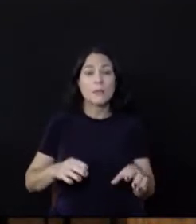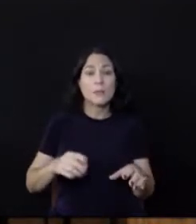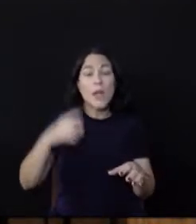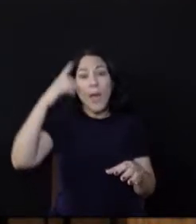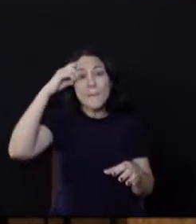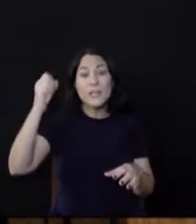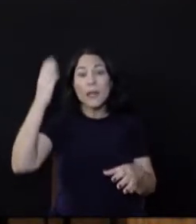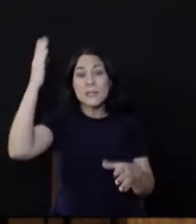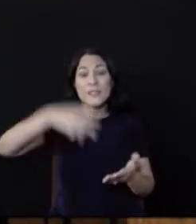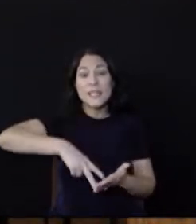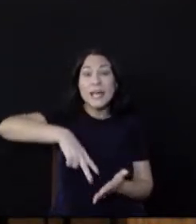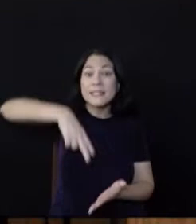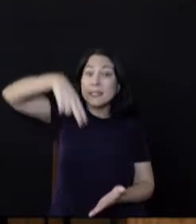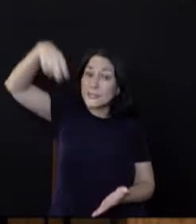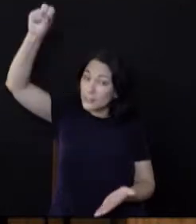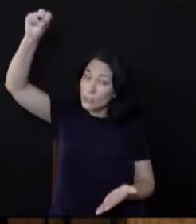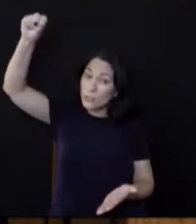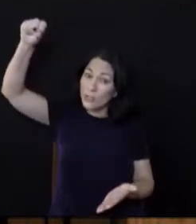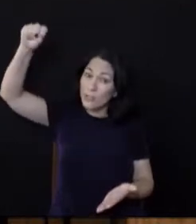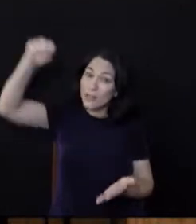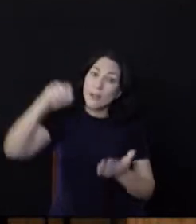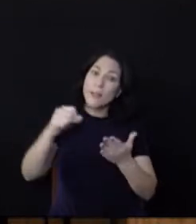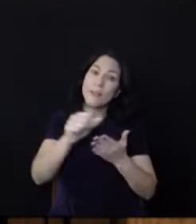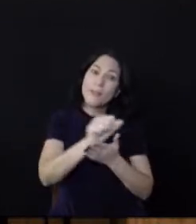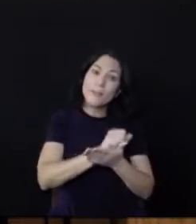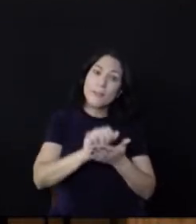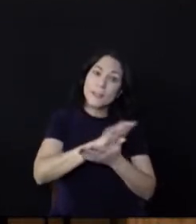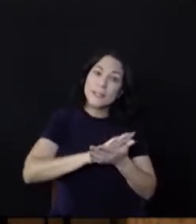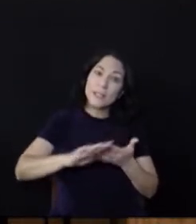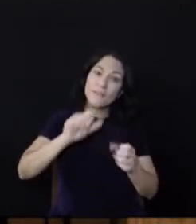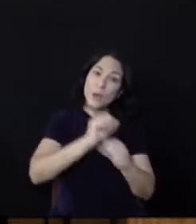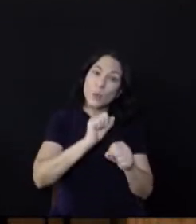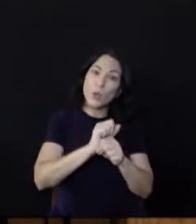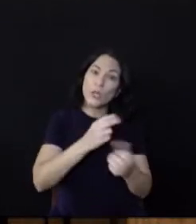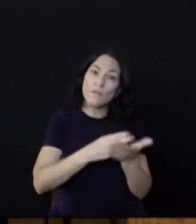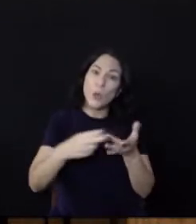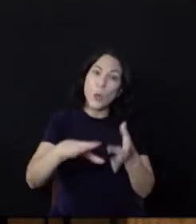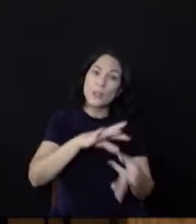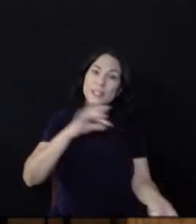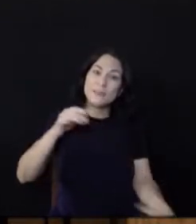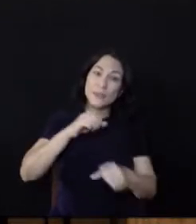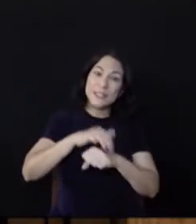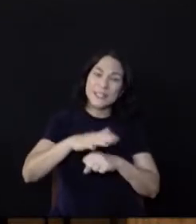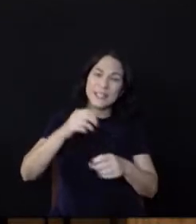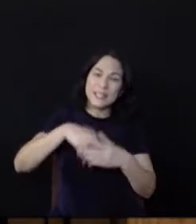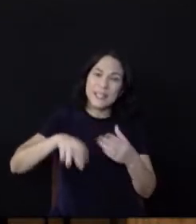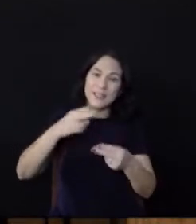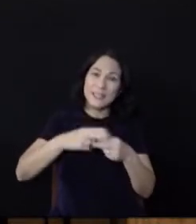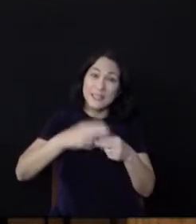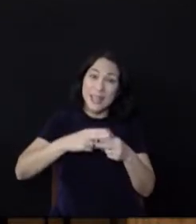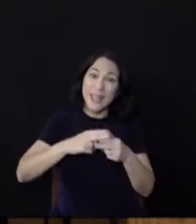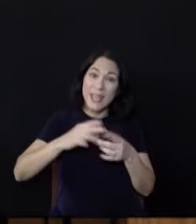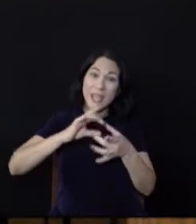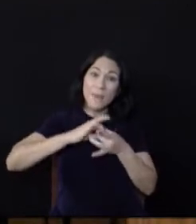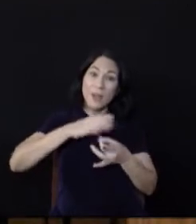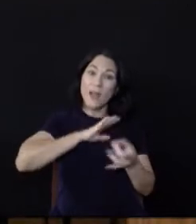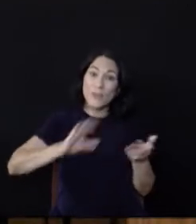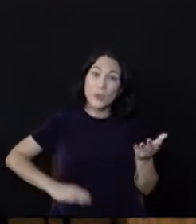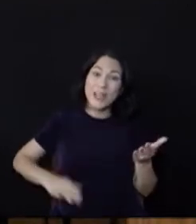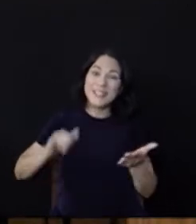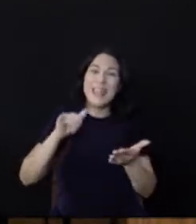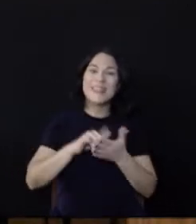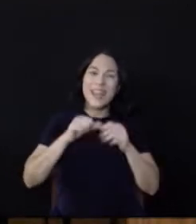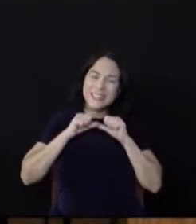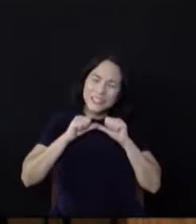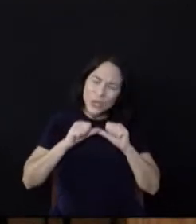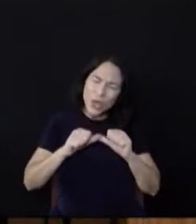his ascension, the sanctifying work of the Holy Spirit who is sent in the name of Christ, that, my friends, is